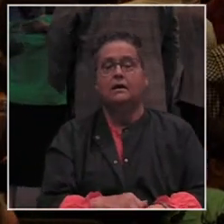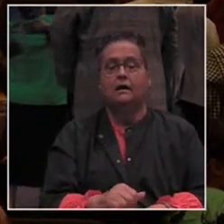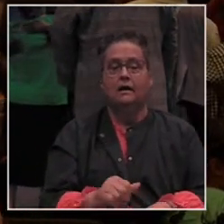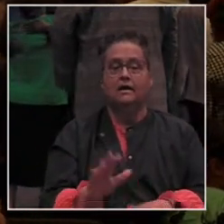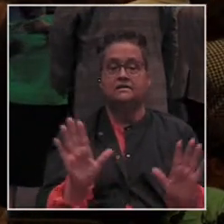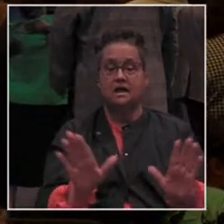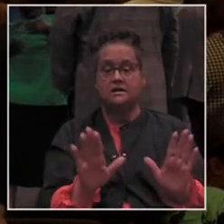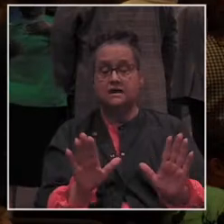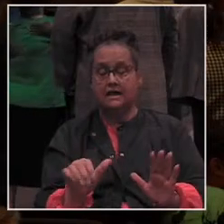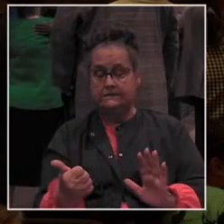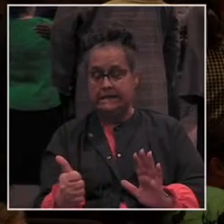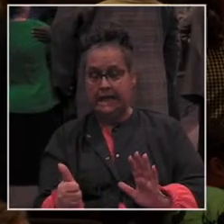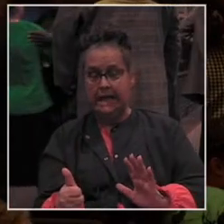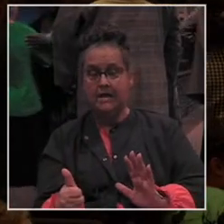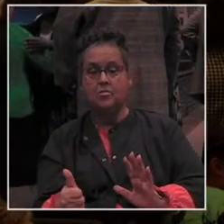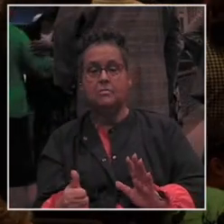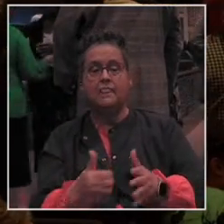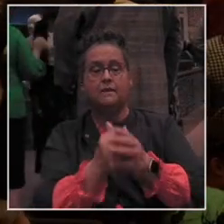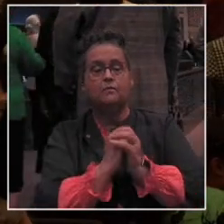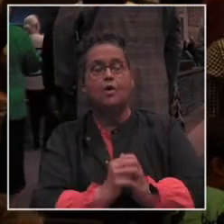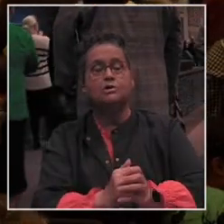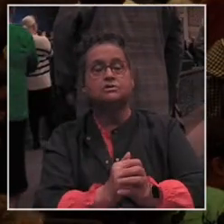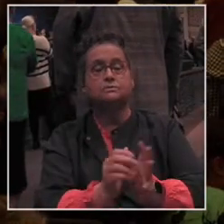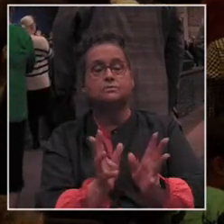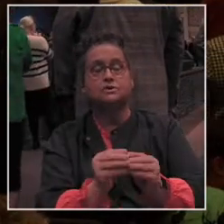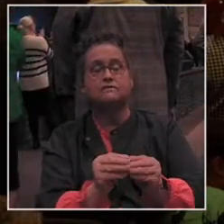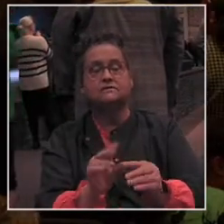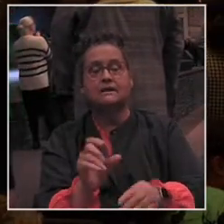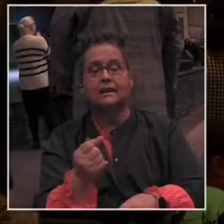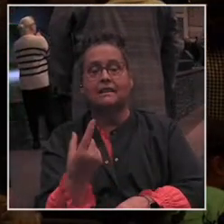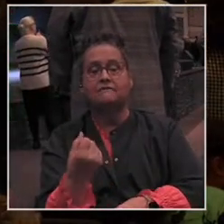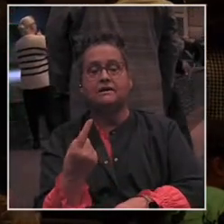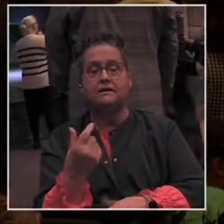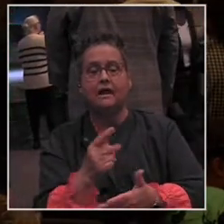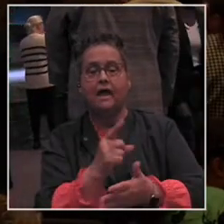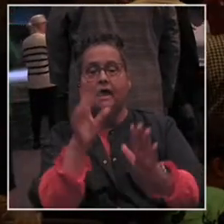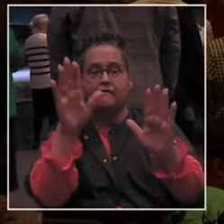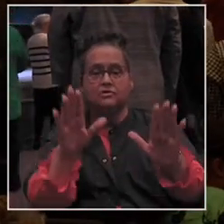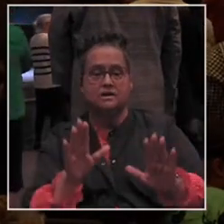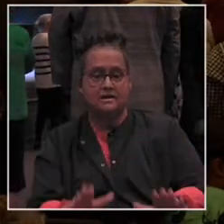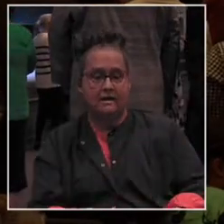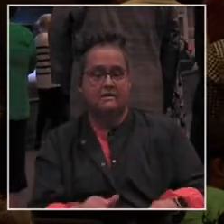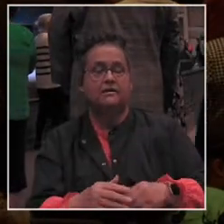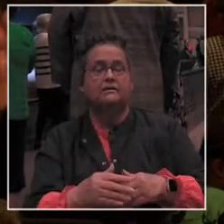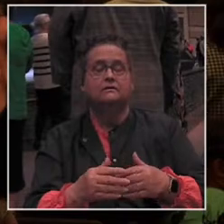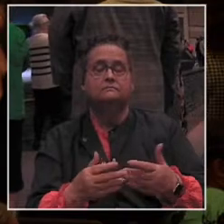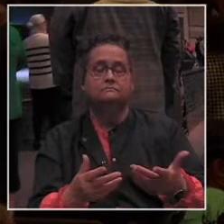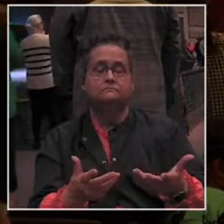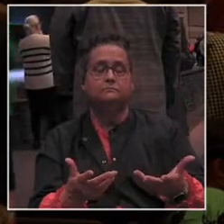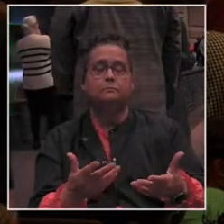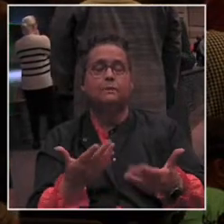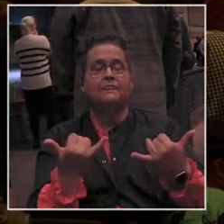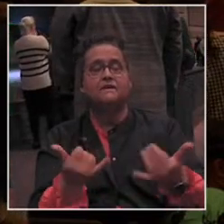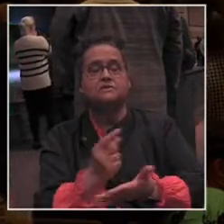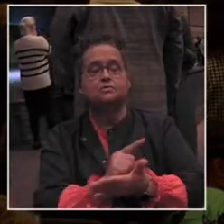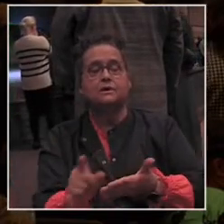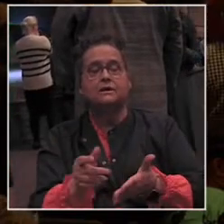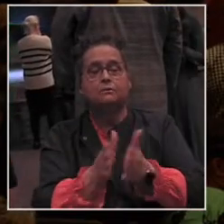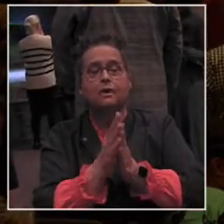a.m. and we have our worship service at 11 o'clock each week. We'd love to have you join us in person sometime soon. But this week, we pray God